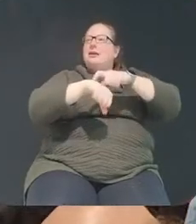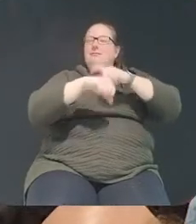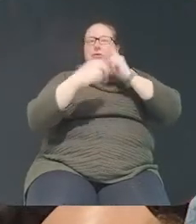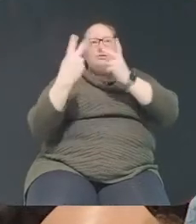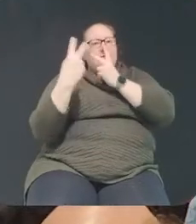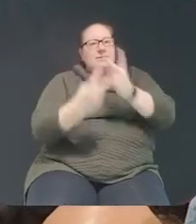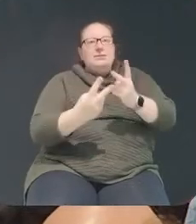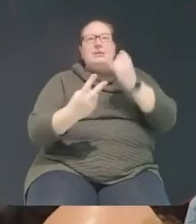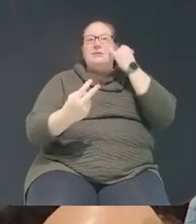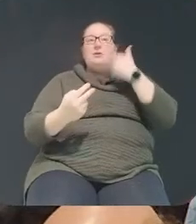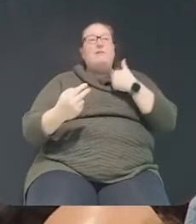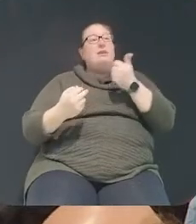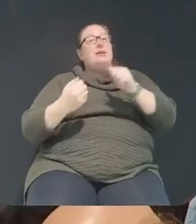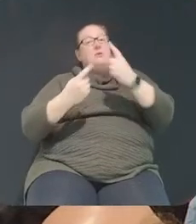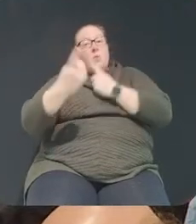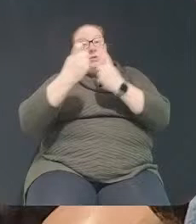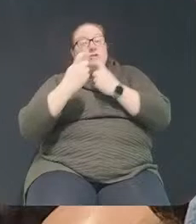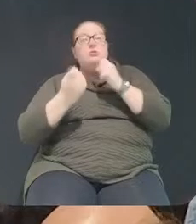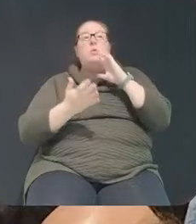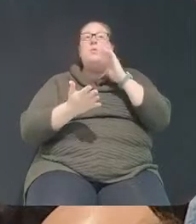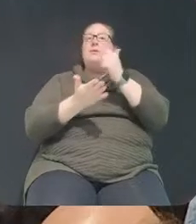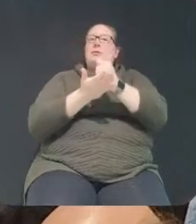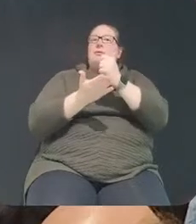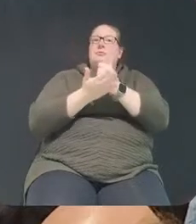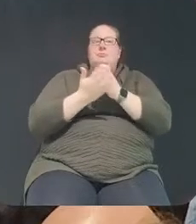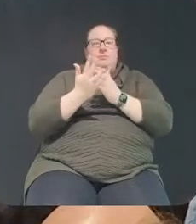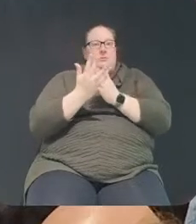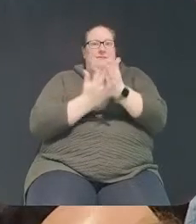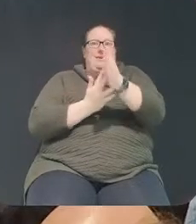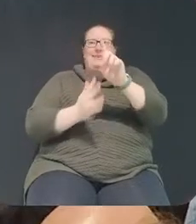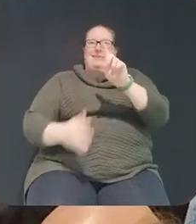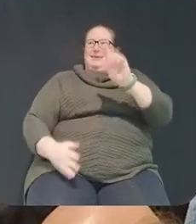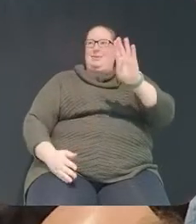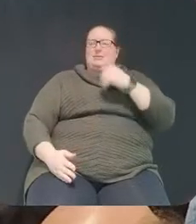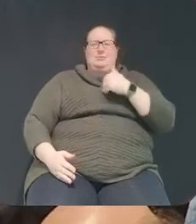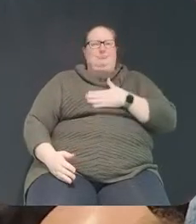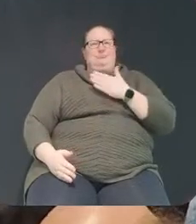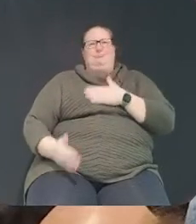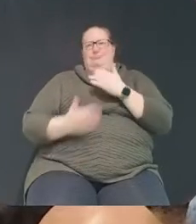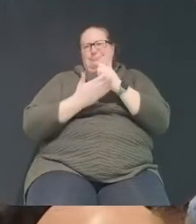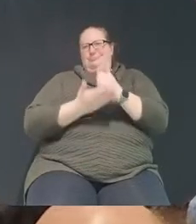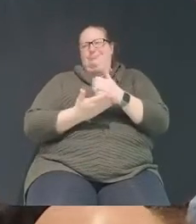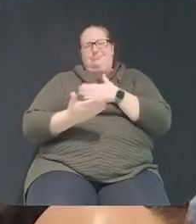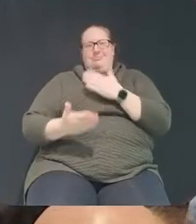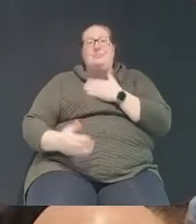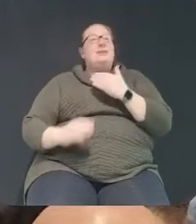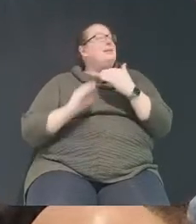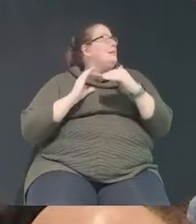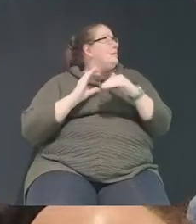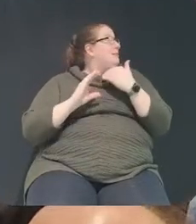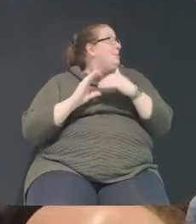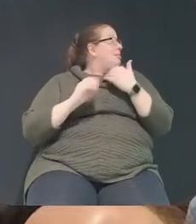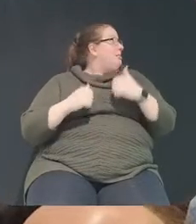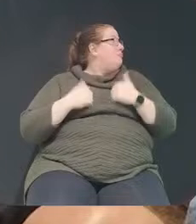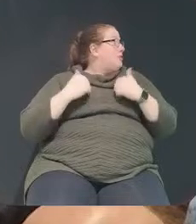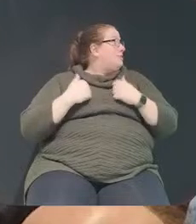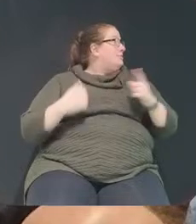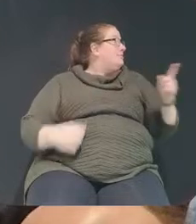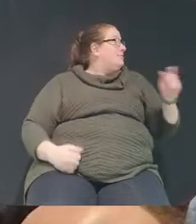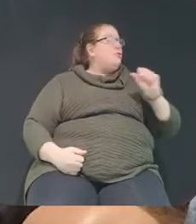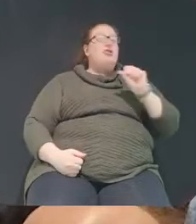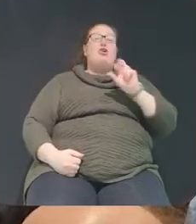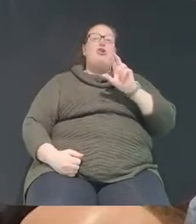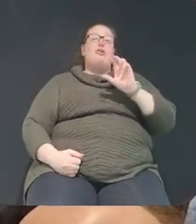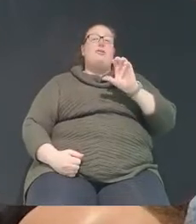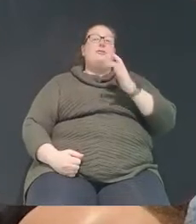the collections or if you'd like any help navigating our databases, we're always happy to help with that. Our email address is